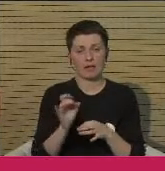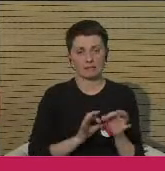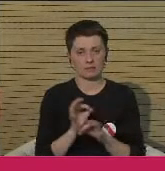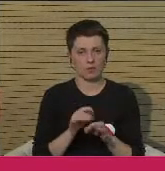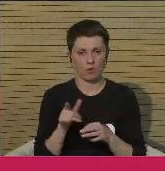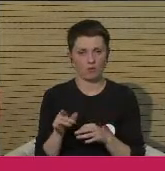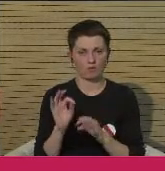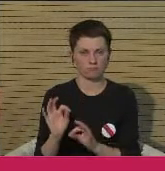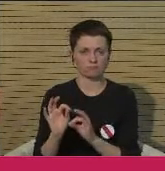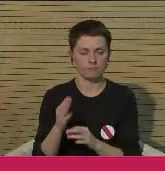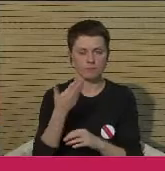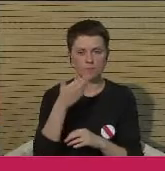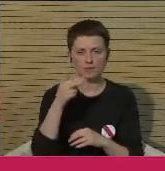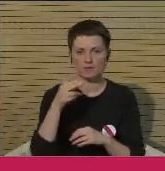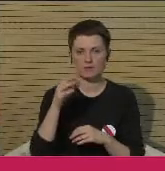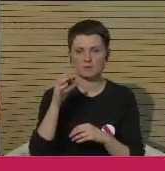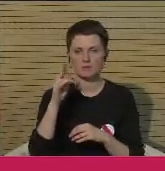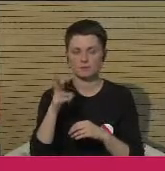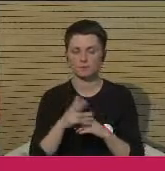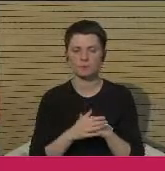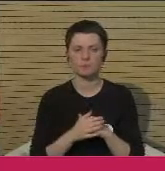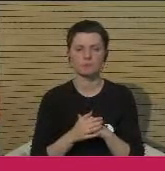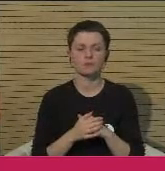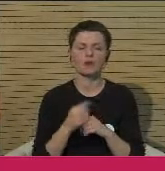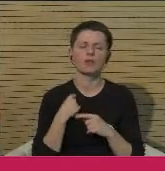past, because this is a story of Minsk, I know.